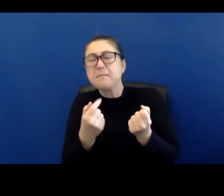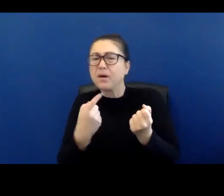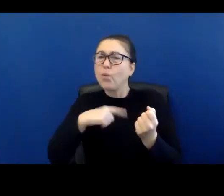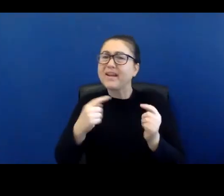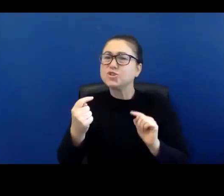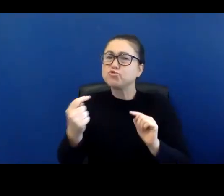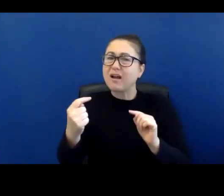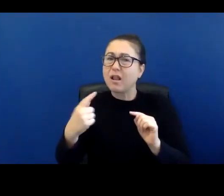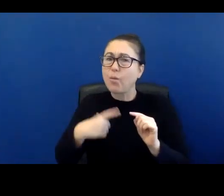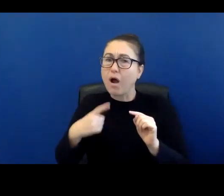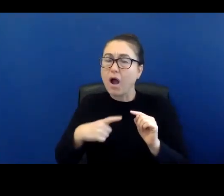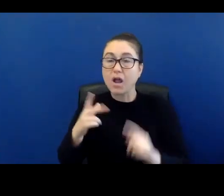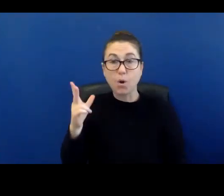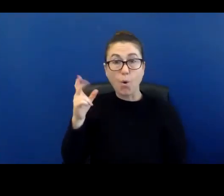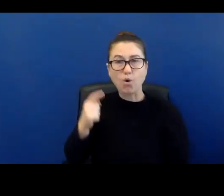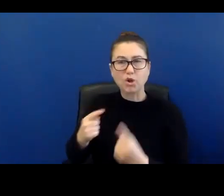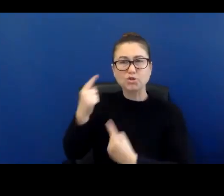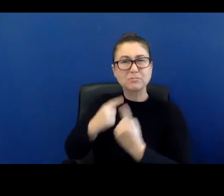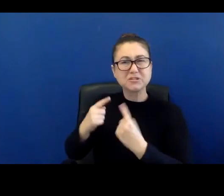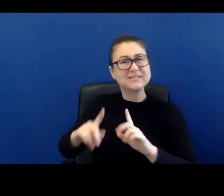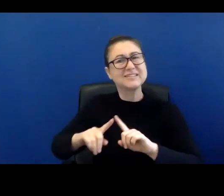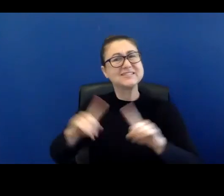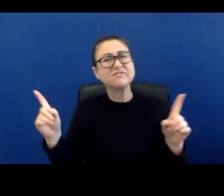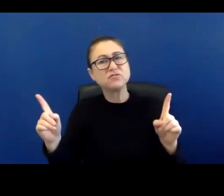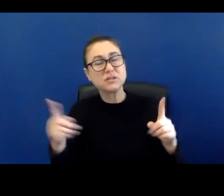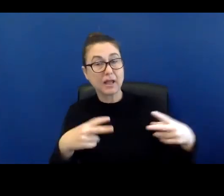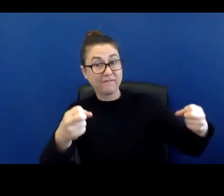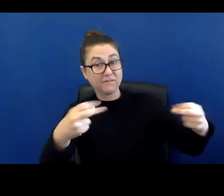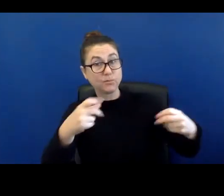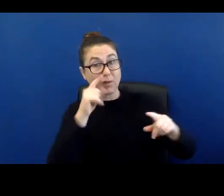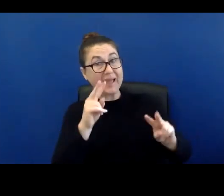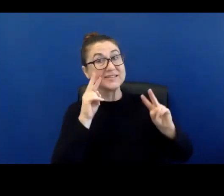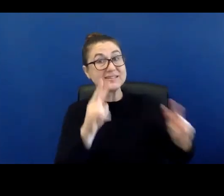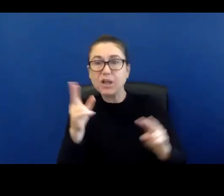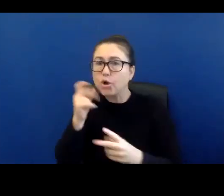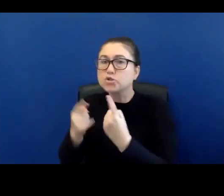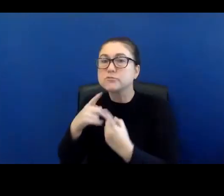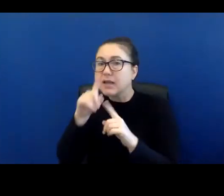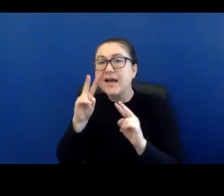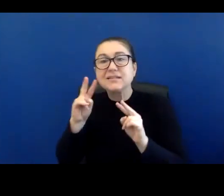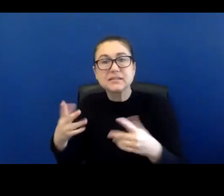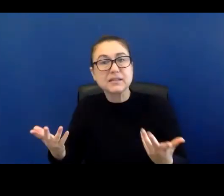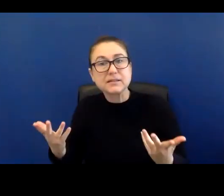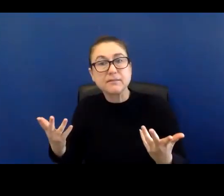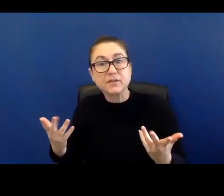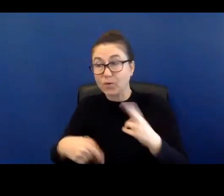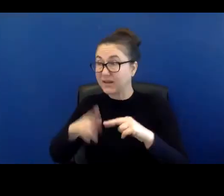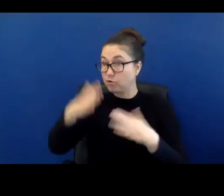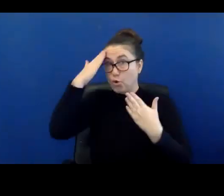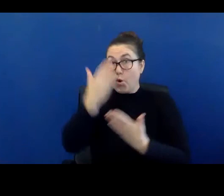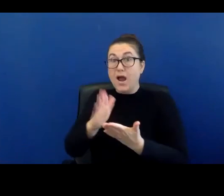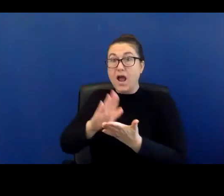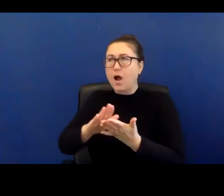audio description is unlike captioning. It's not visible. You can't see it. And so unless you know how to turn it on or